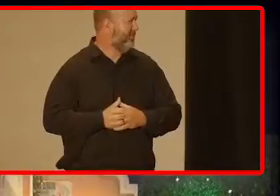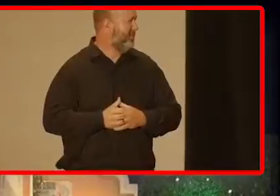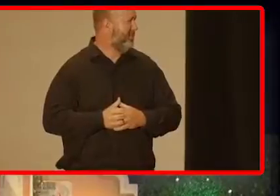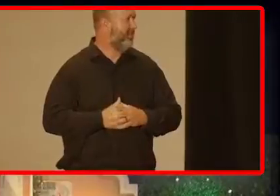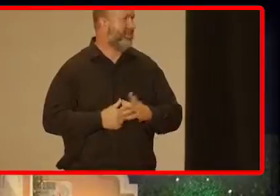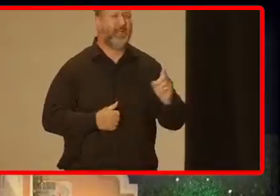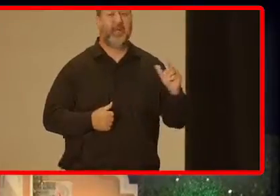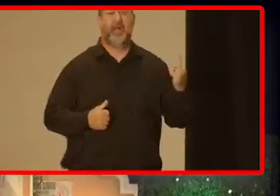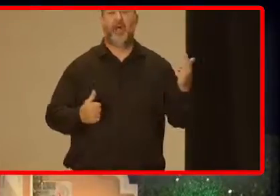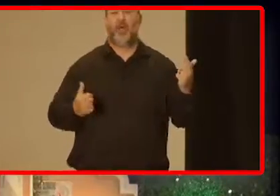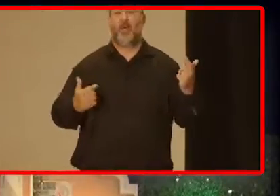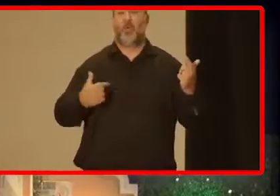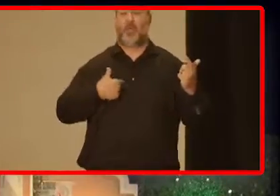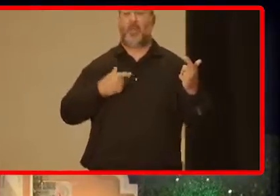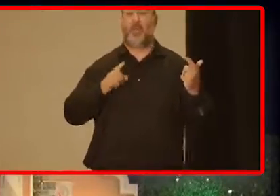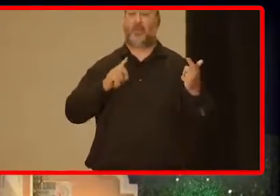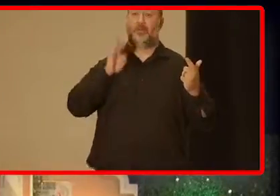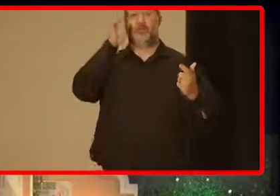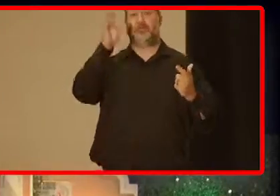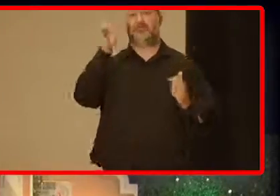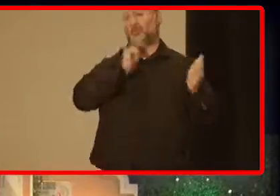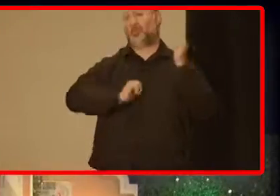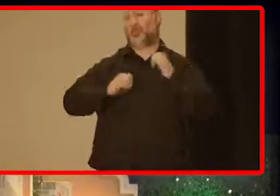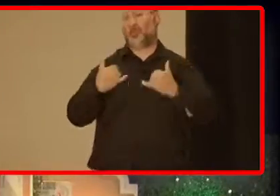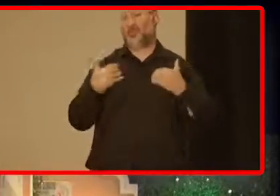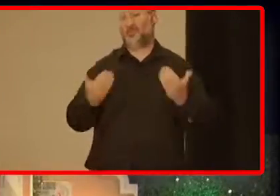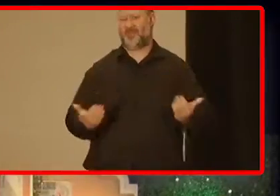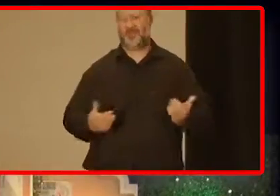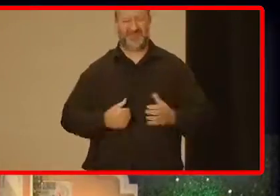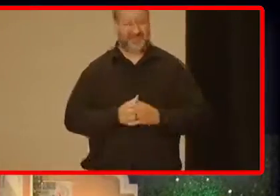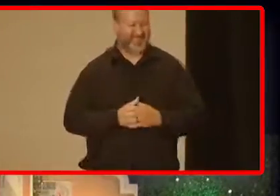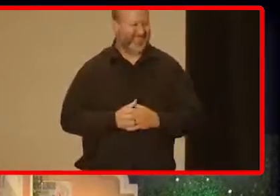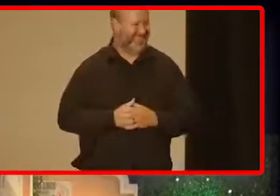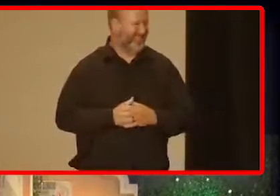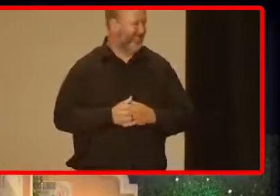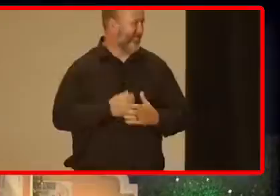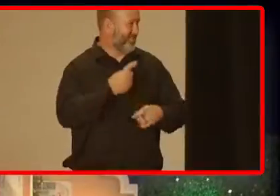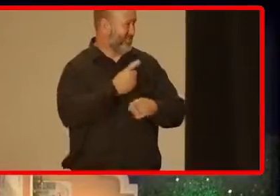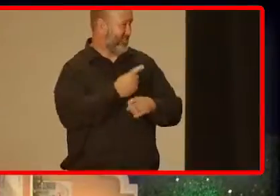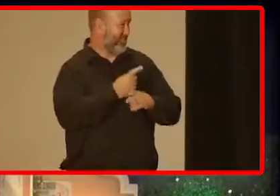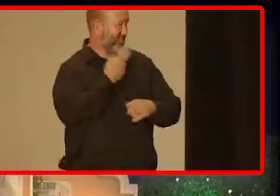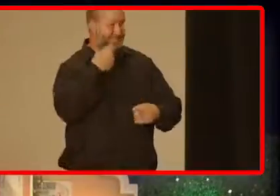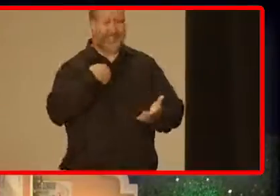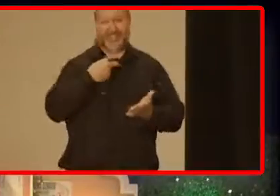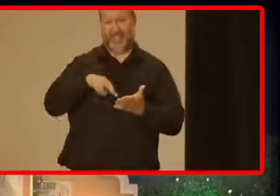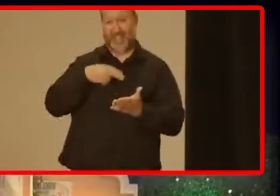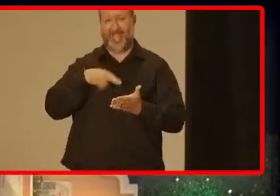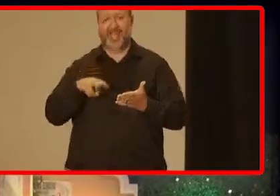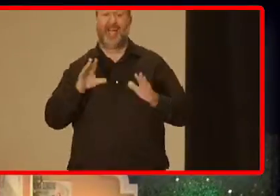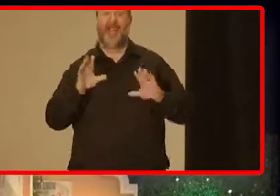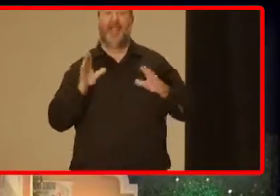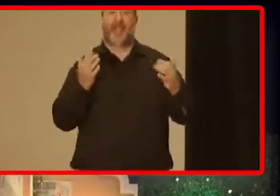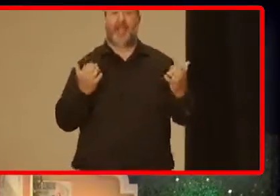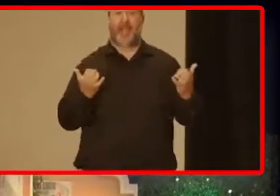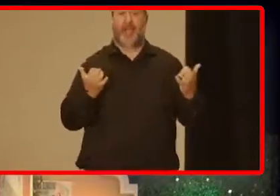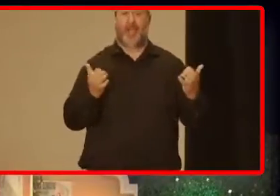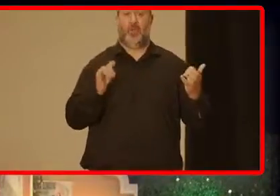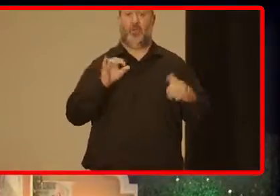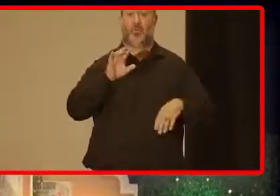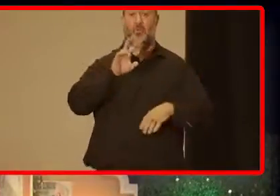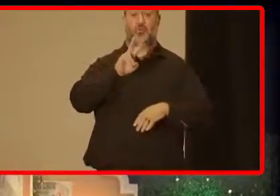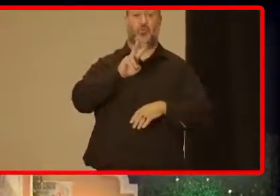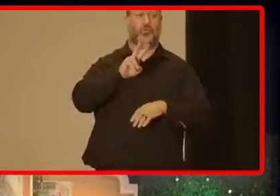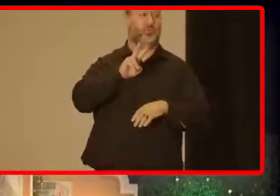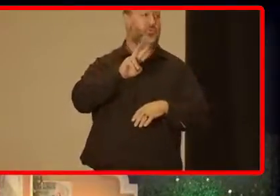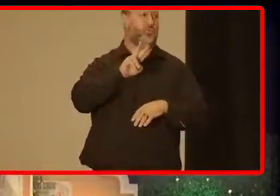So this is when we ad lib. That's right. I can tap dance. Would you like to see it? No. So we're going to go from 2 to 18